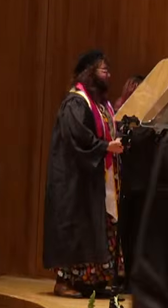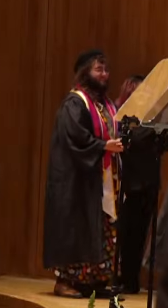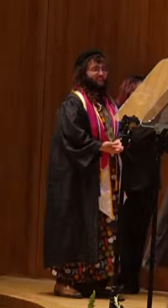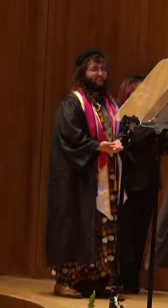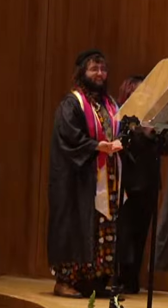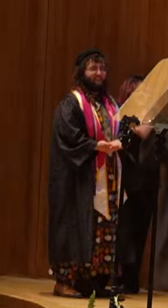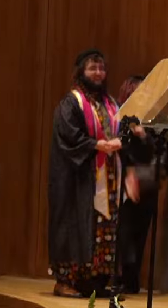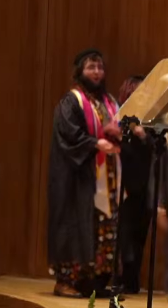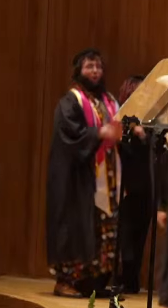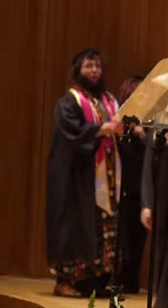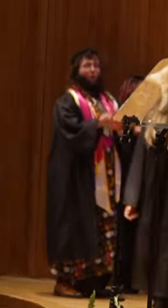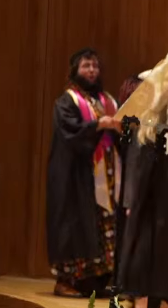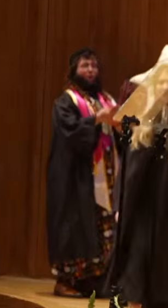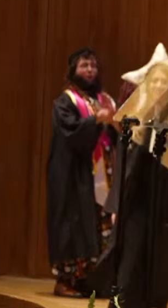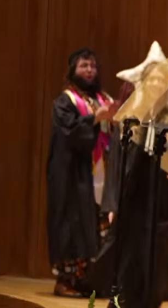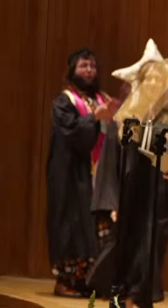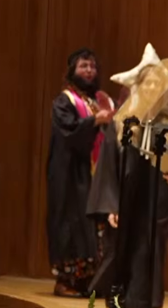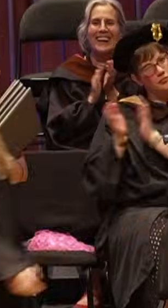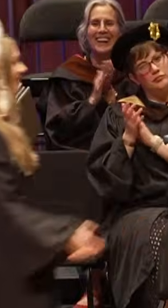Elizabeth Honey.